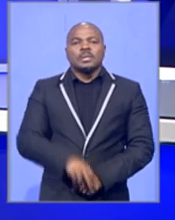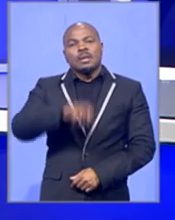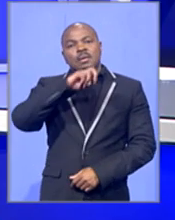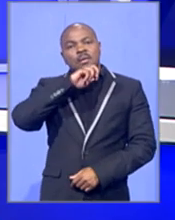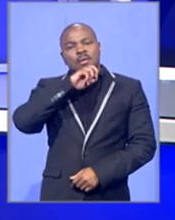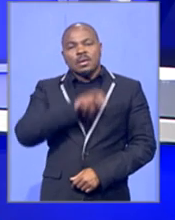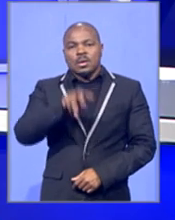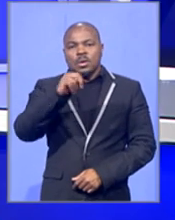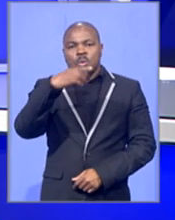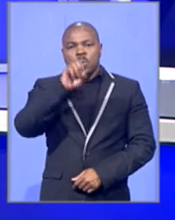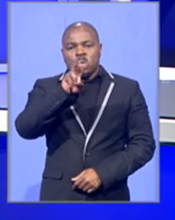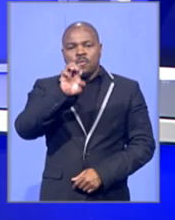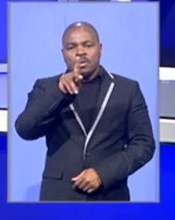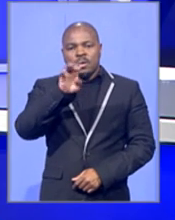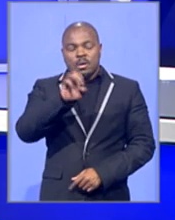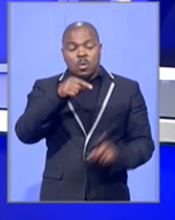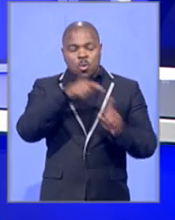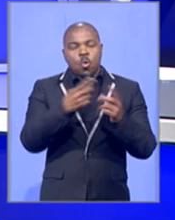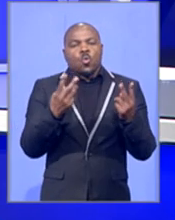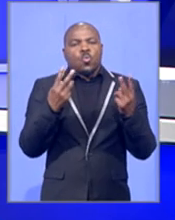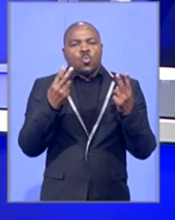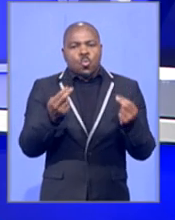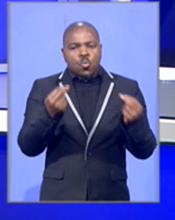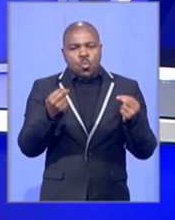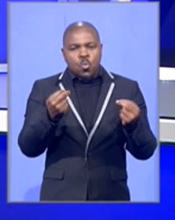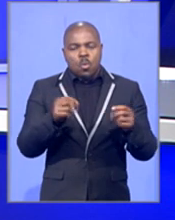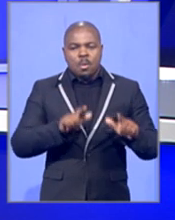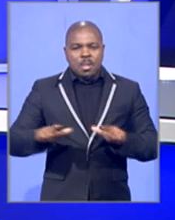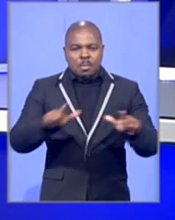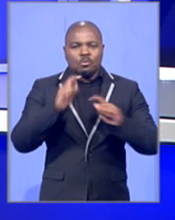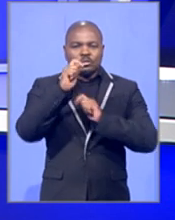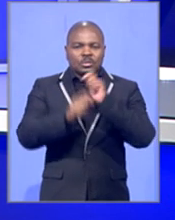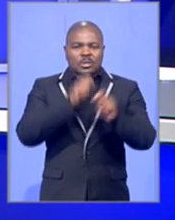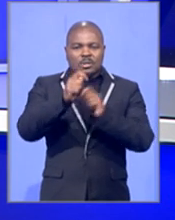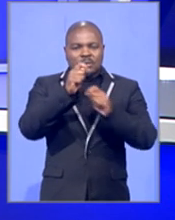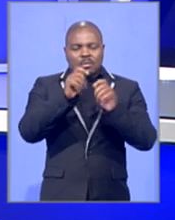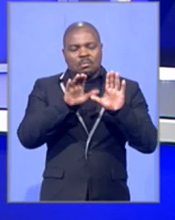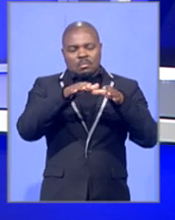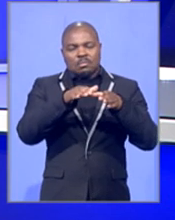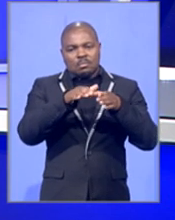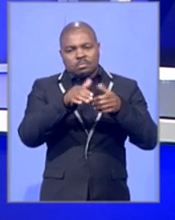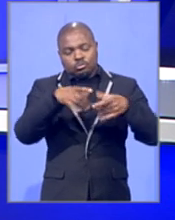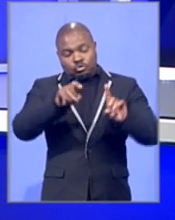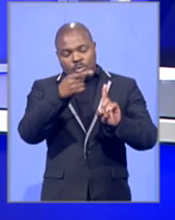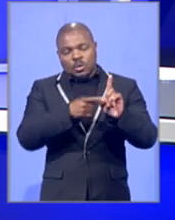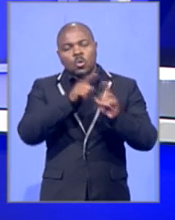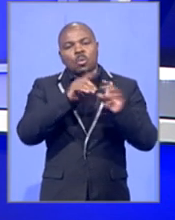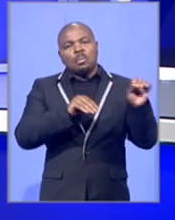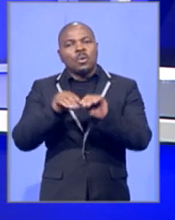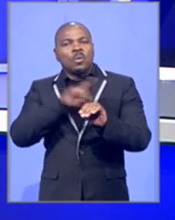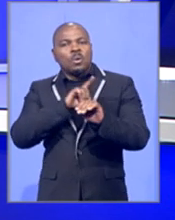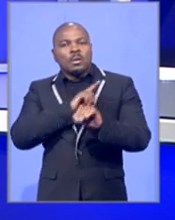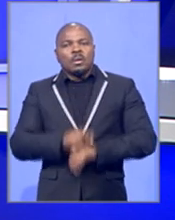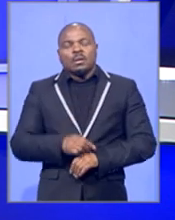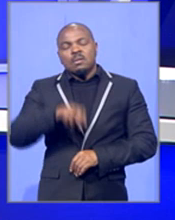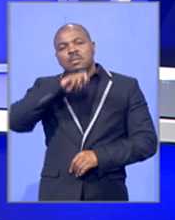Kgoši Phenny Ngobeke modulasetulo o moswa wa ntlo ya baetapele ba setso ka Limpopo o tlatla magoshi